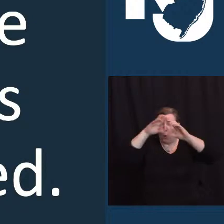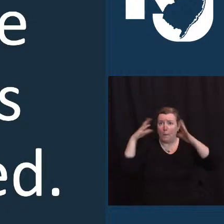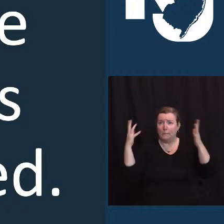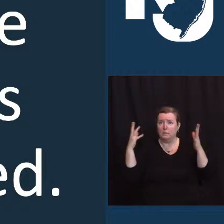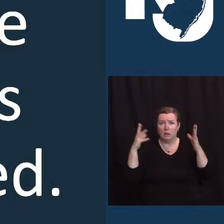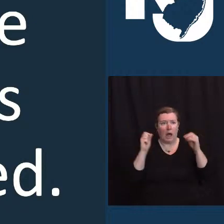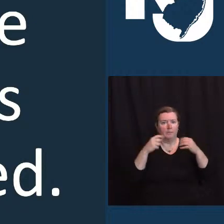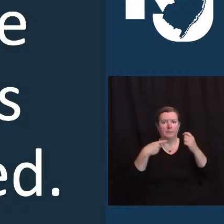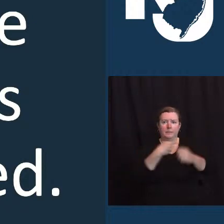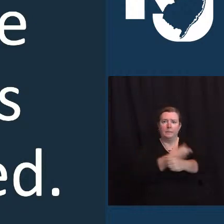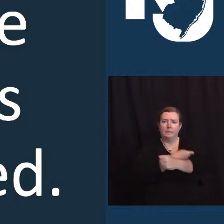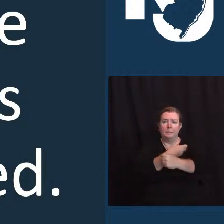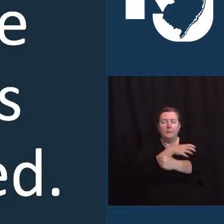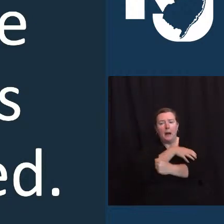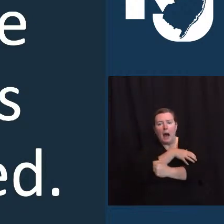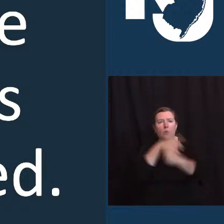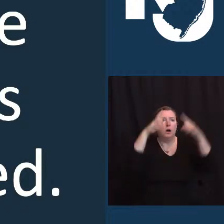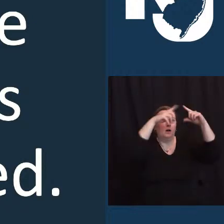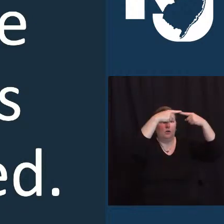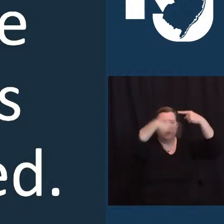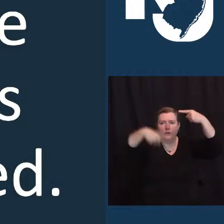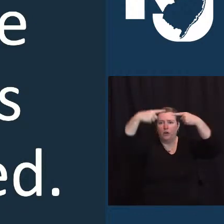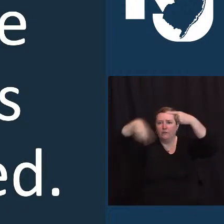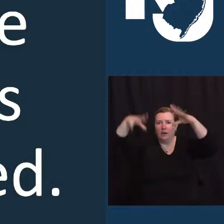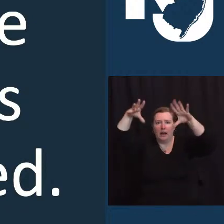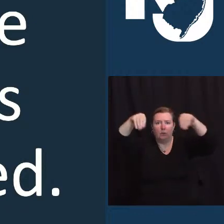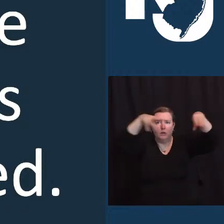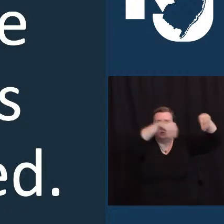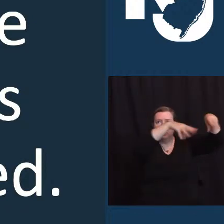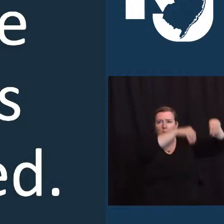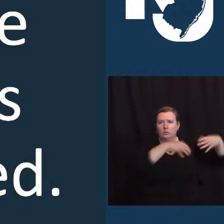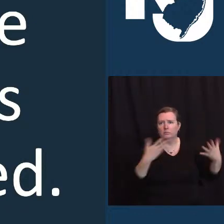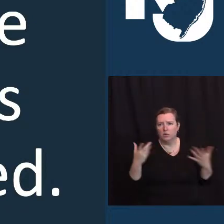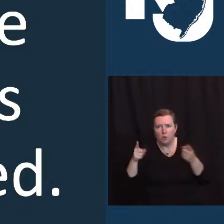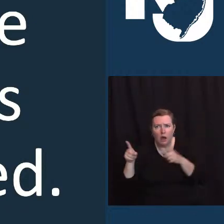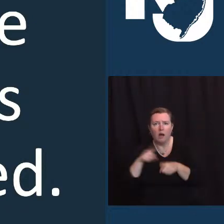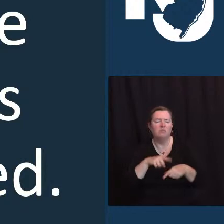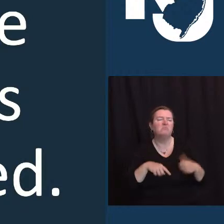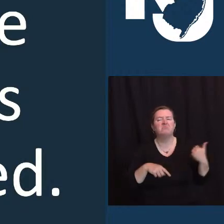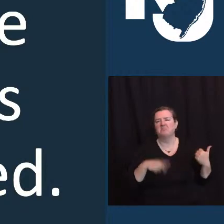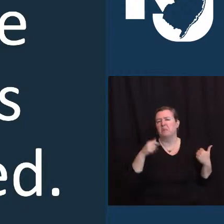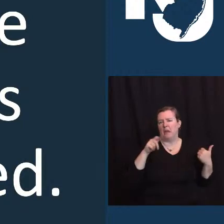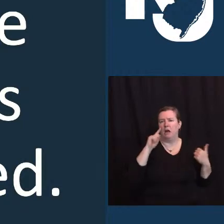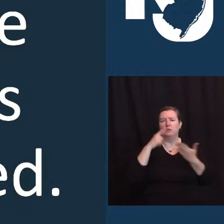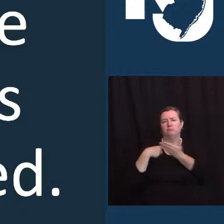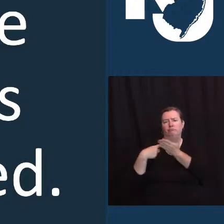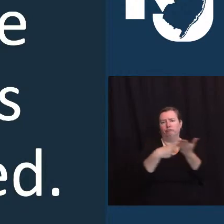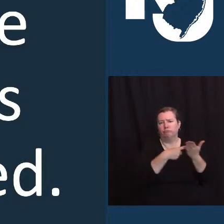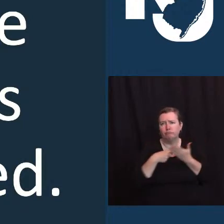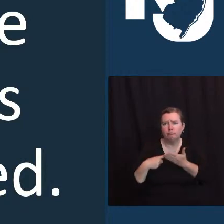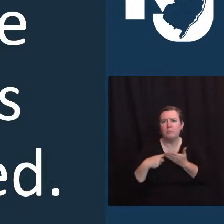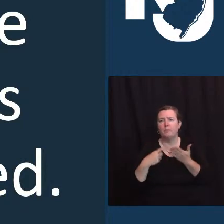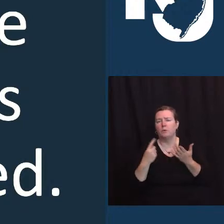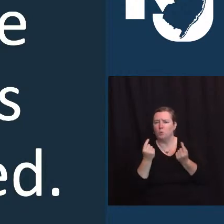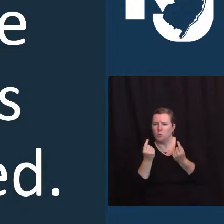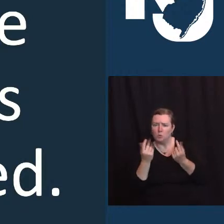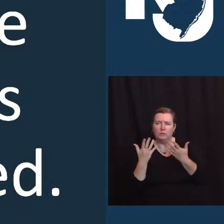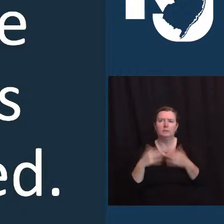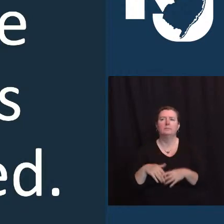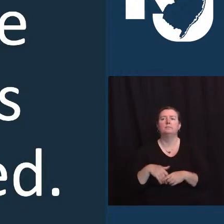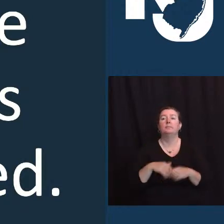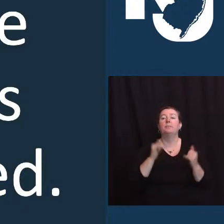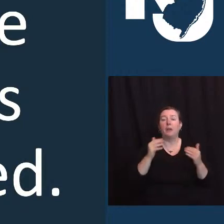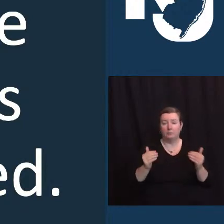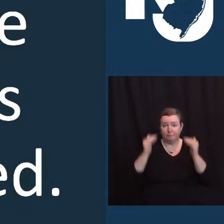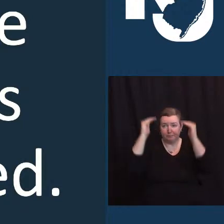it. Lots of moving parts here, so I know Pat will address that in a couple of minutes. But before we get to that, let's take a look